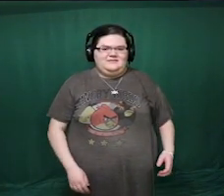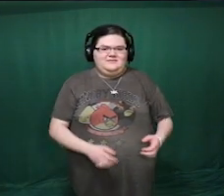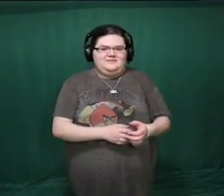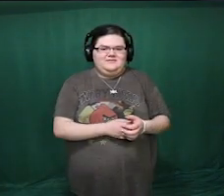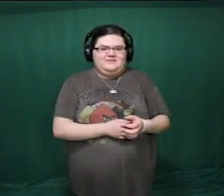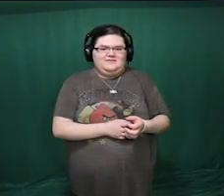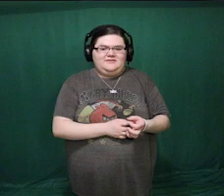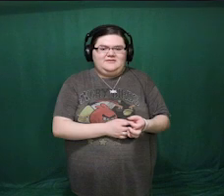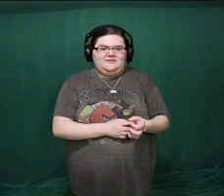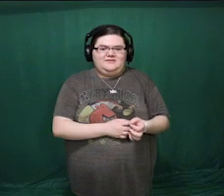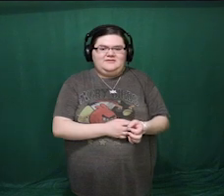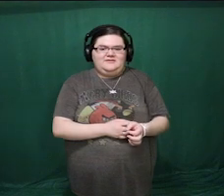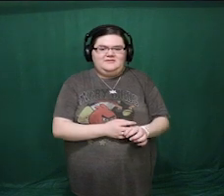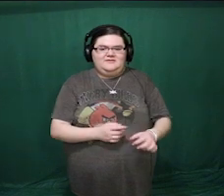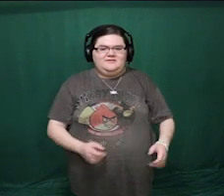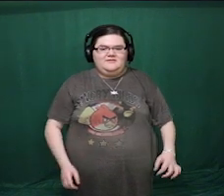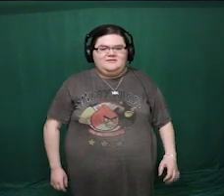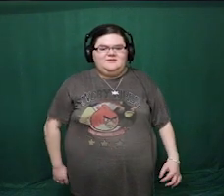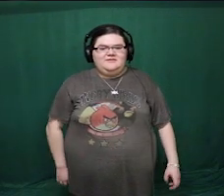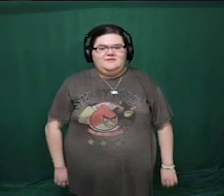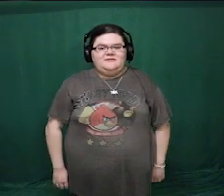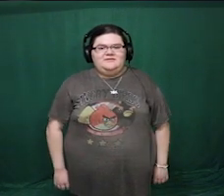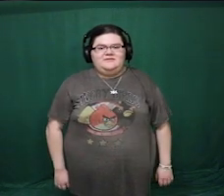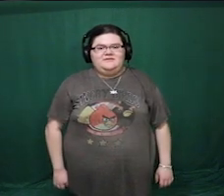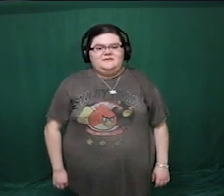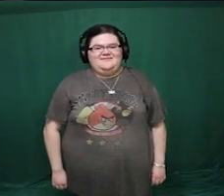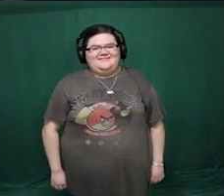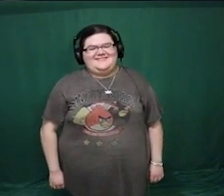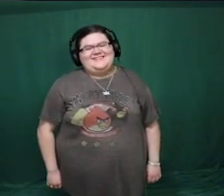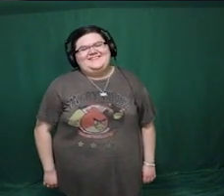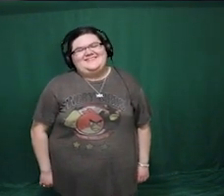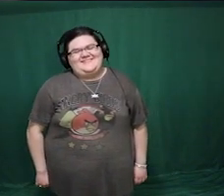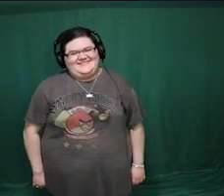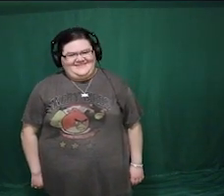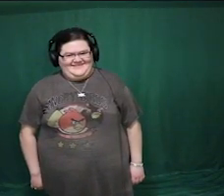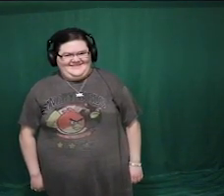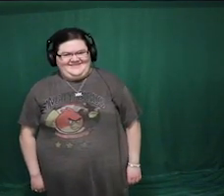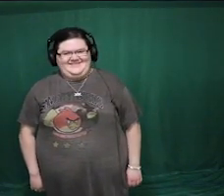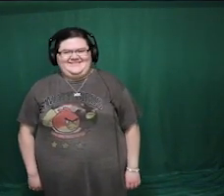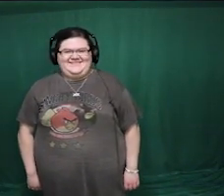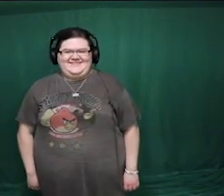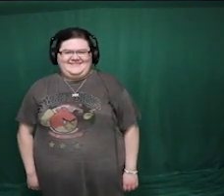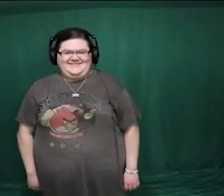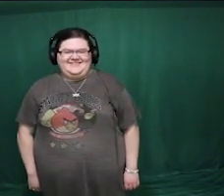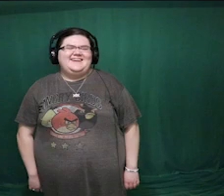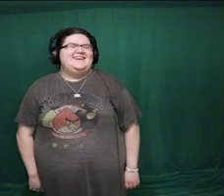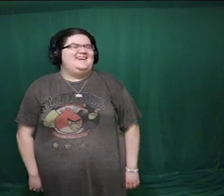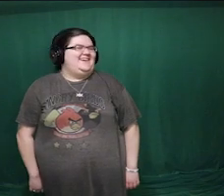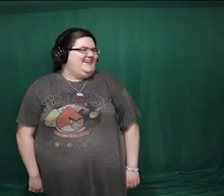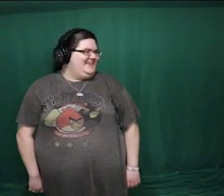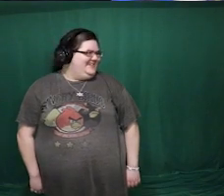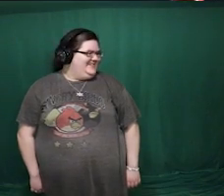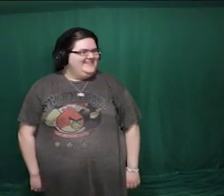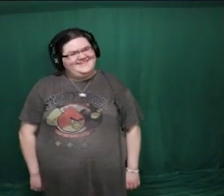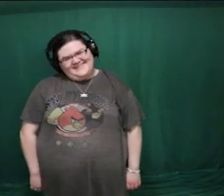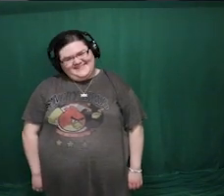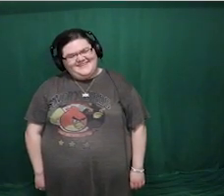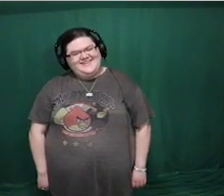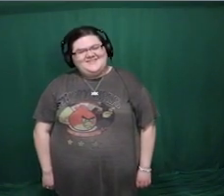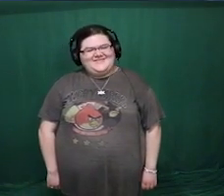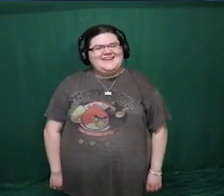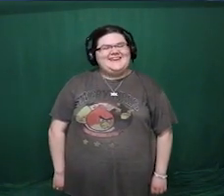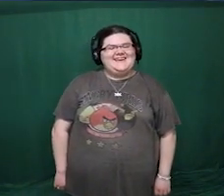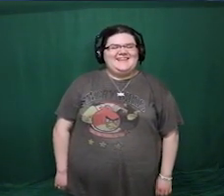Swear. Loiners, bro. You're educated. That's Simon. That's Simon, mate. What's that? Mini loiner.